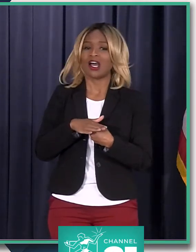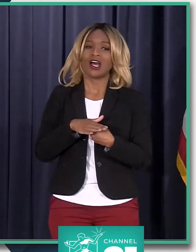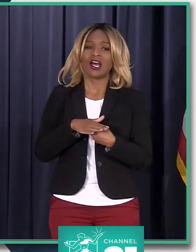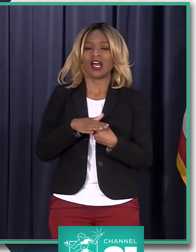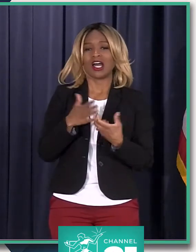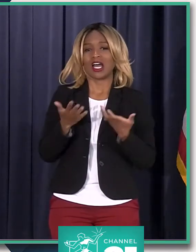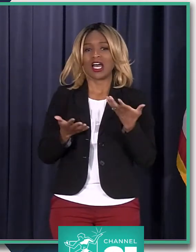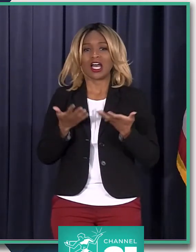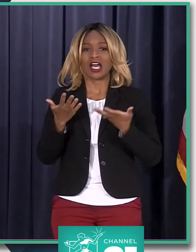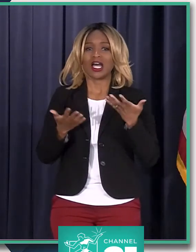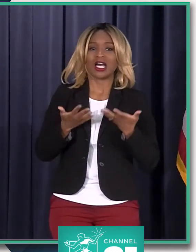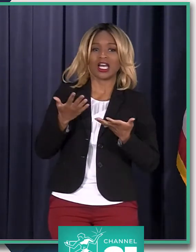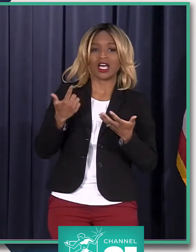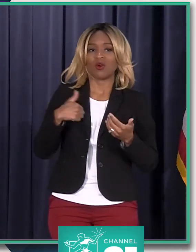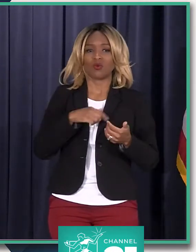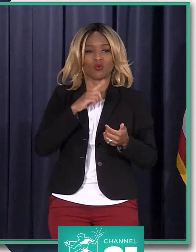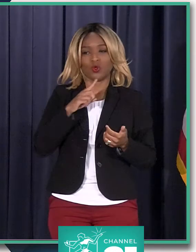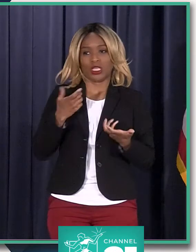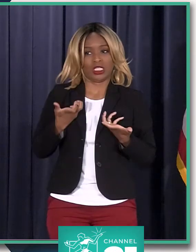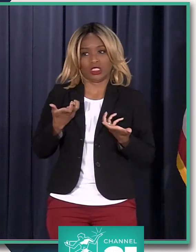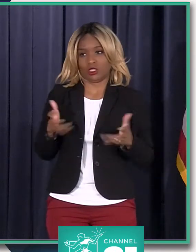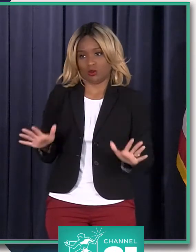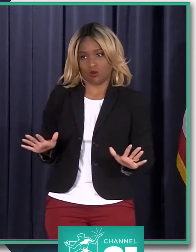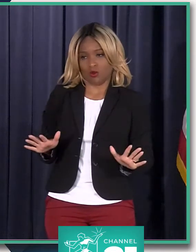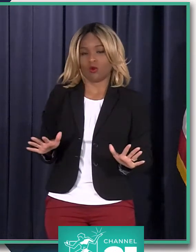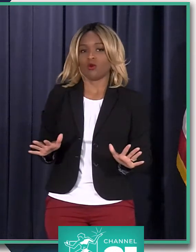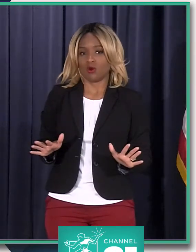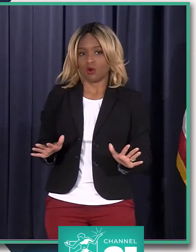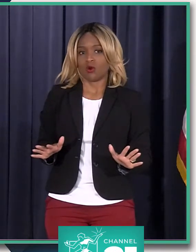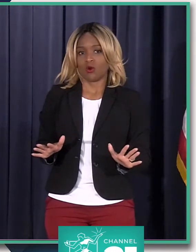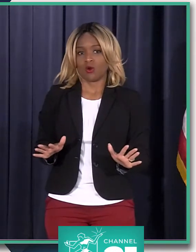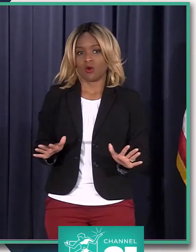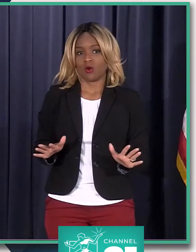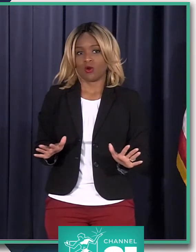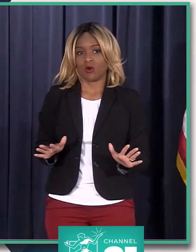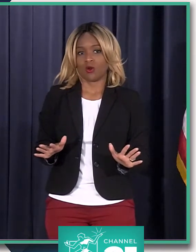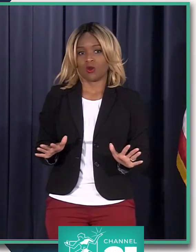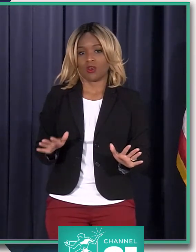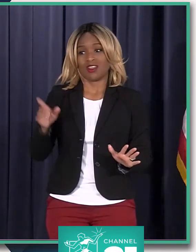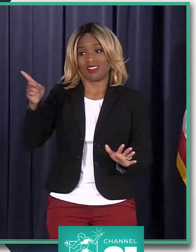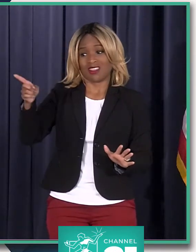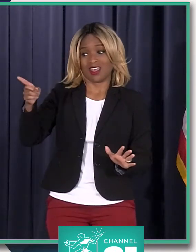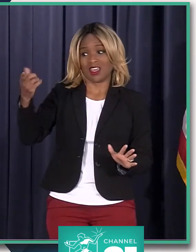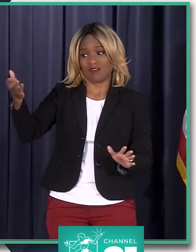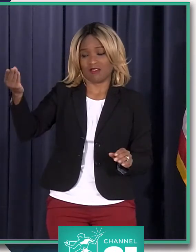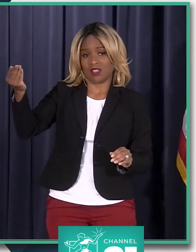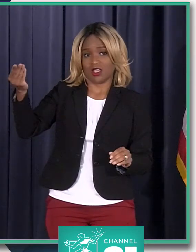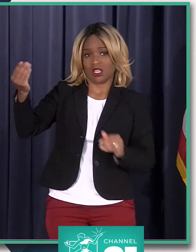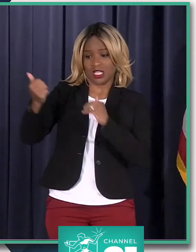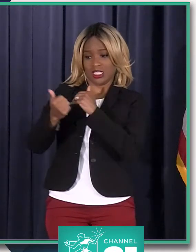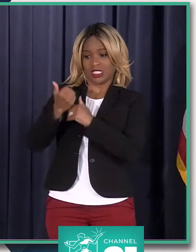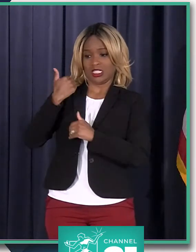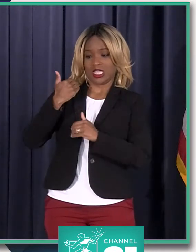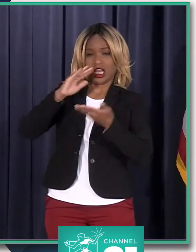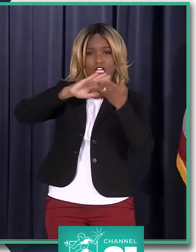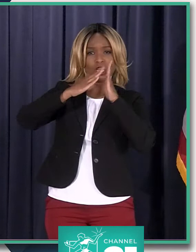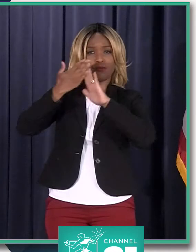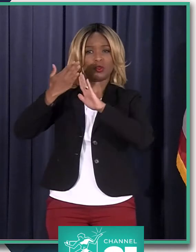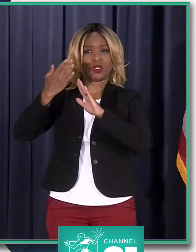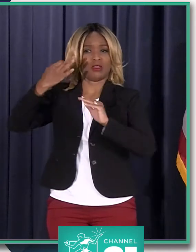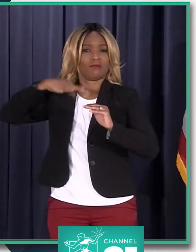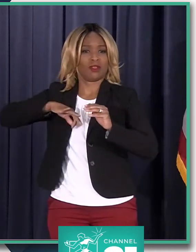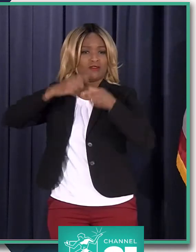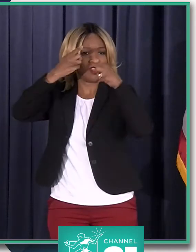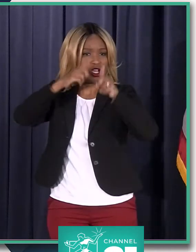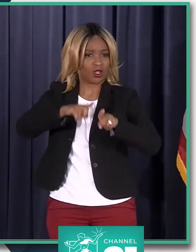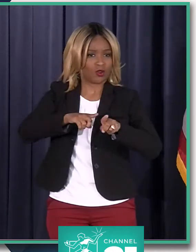No, we really don't. Okay. And they sent us a community benefits